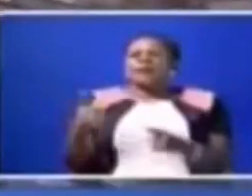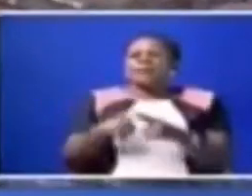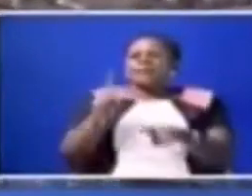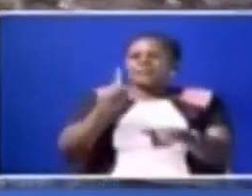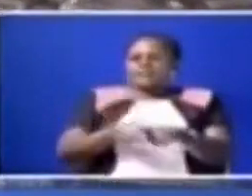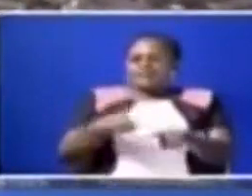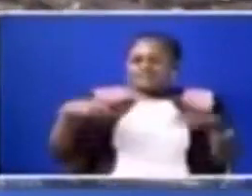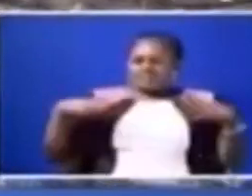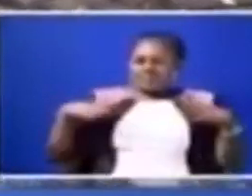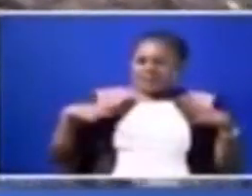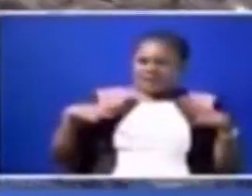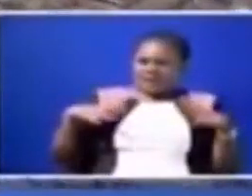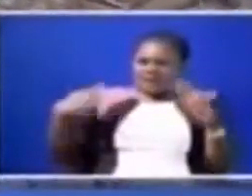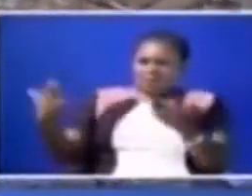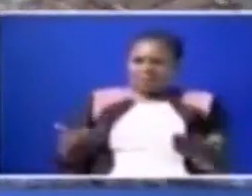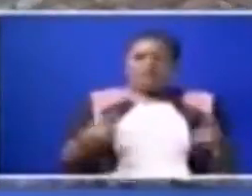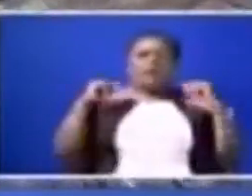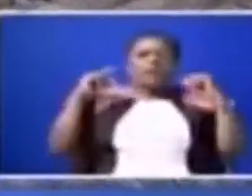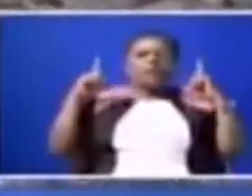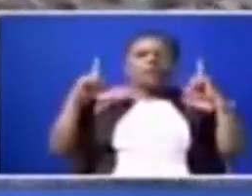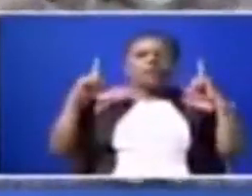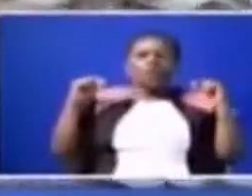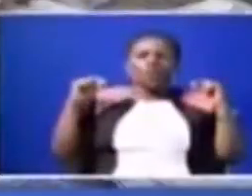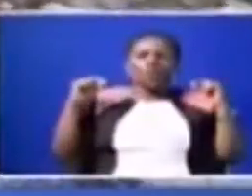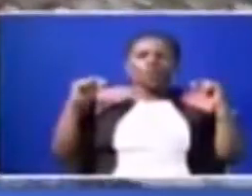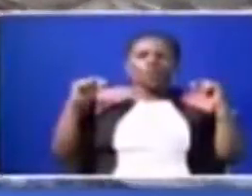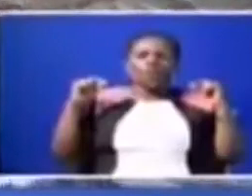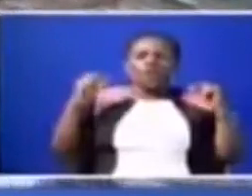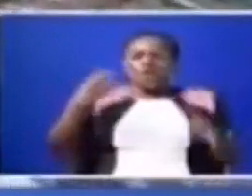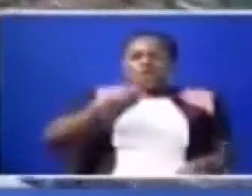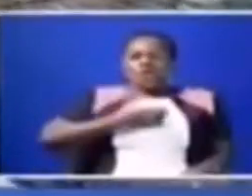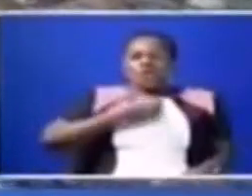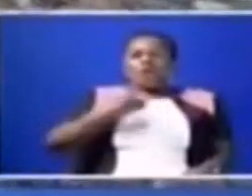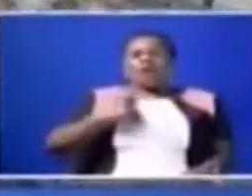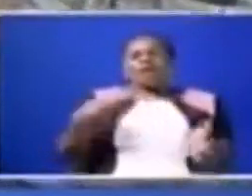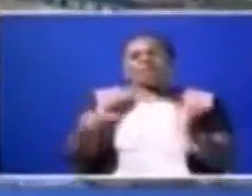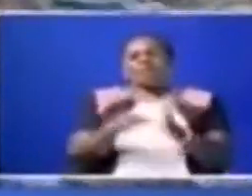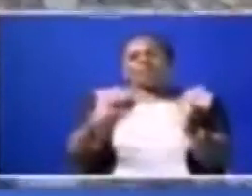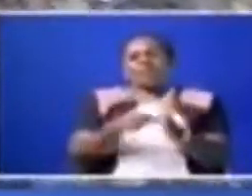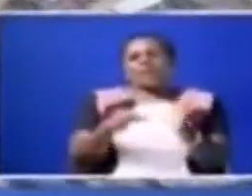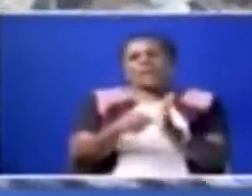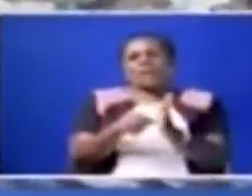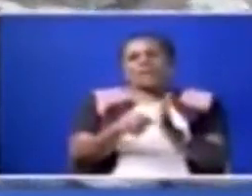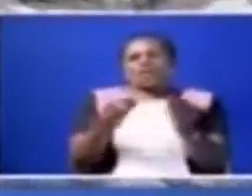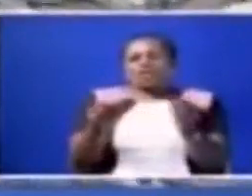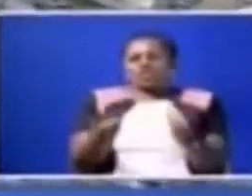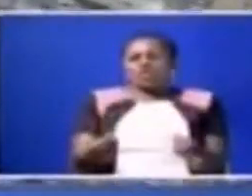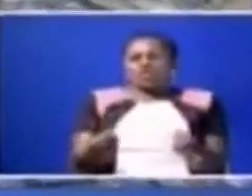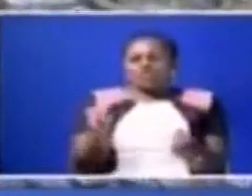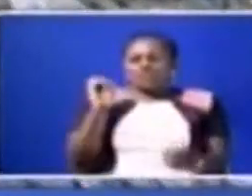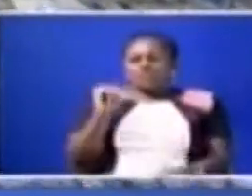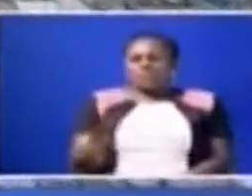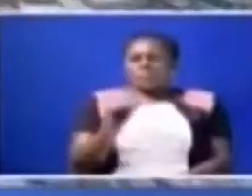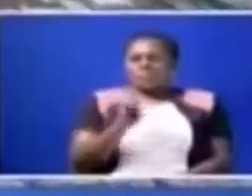is proud to play the welcoming host, on its own, it faces a Herculean task in tackling mushrooming of